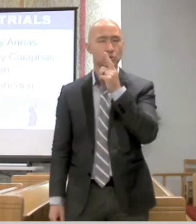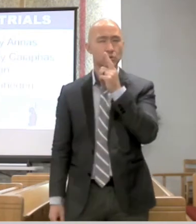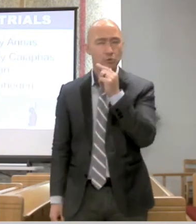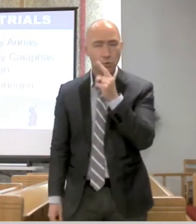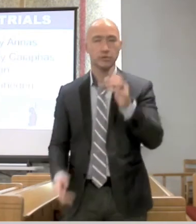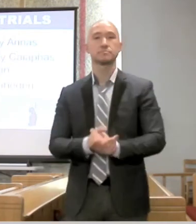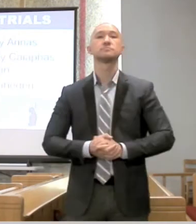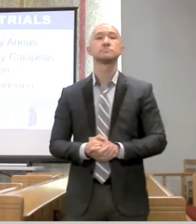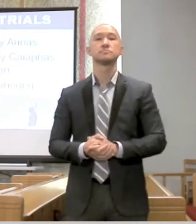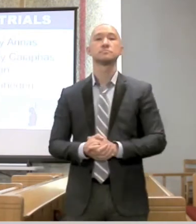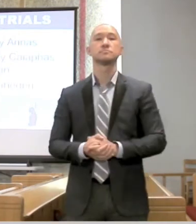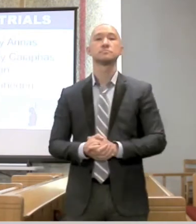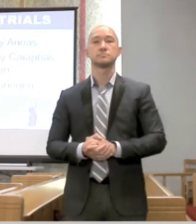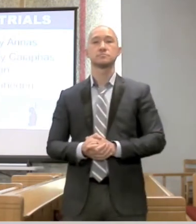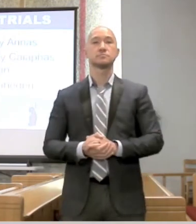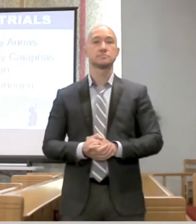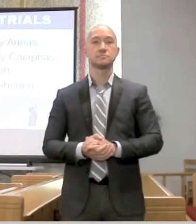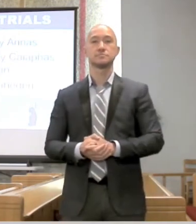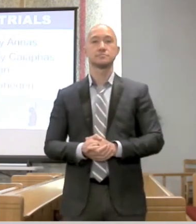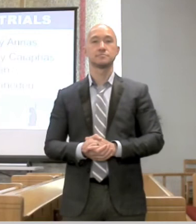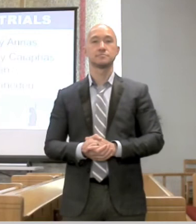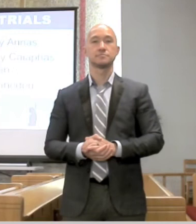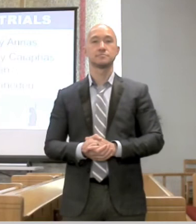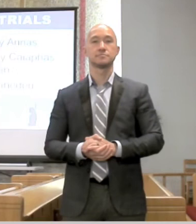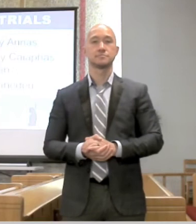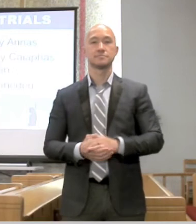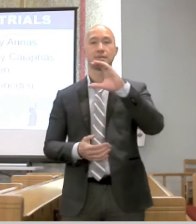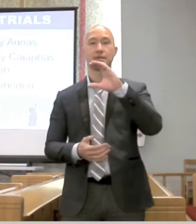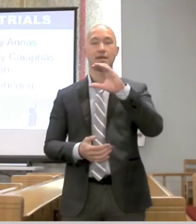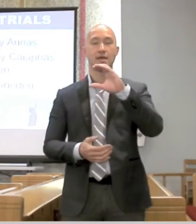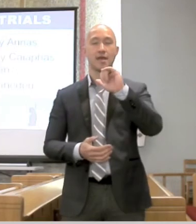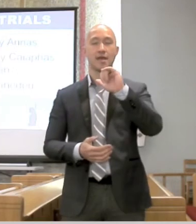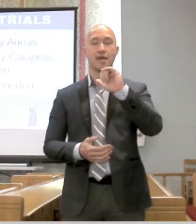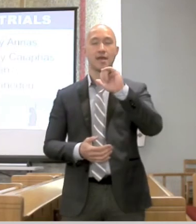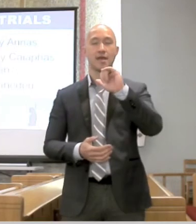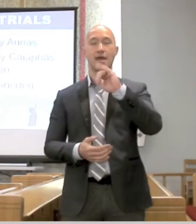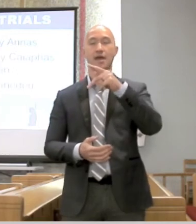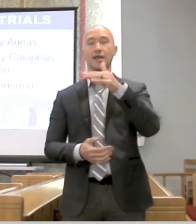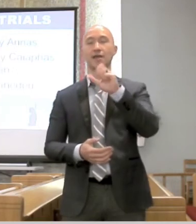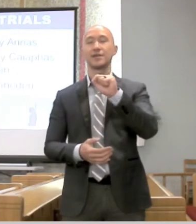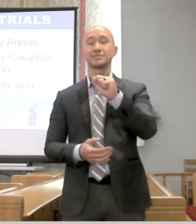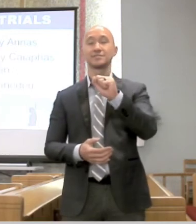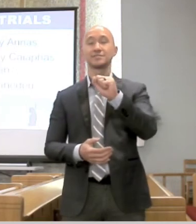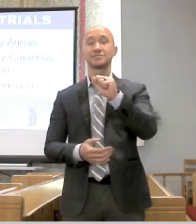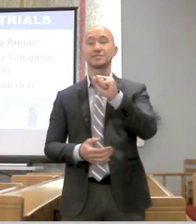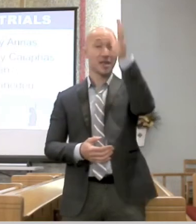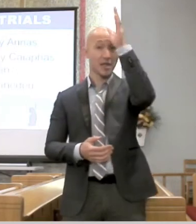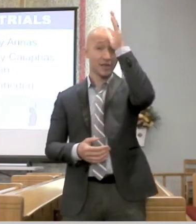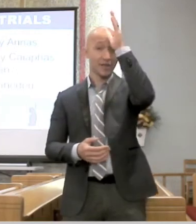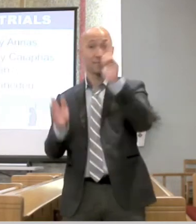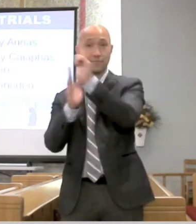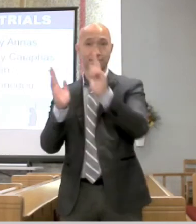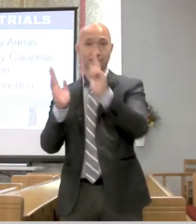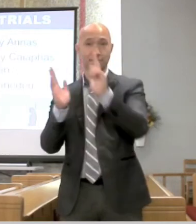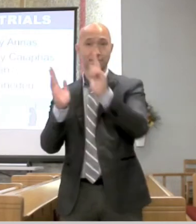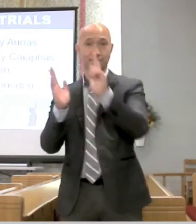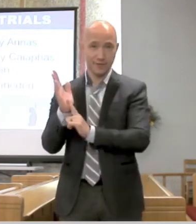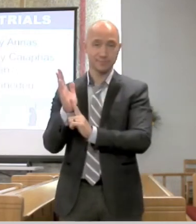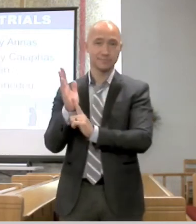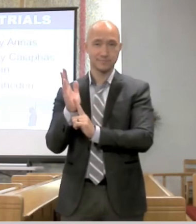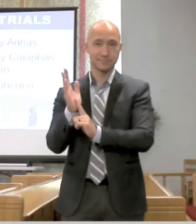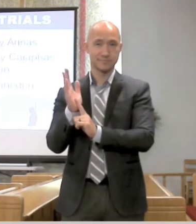Annas was Caiaphas' father-in-law. Who was Caiaphas? Caiaphas was the actual high priest